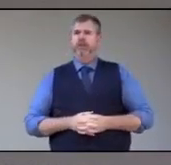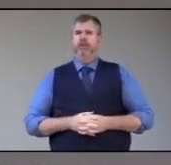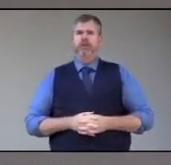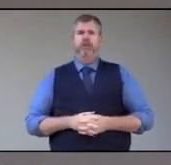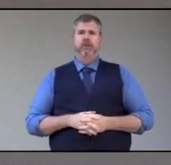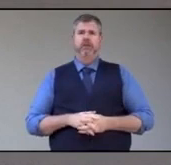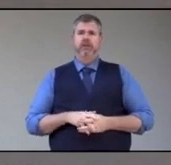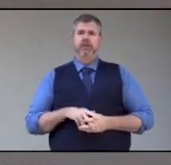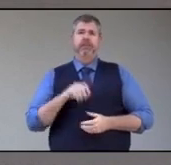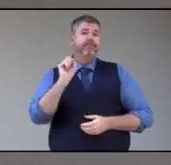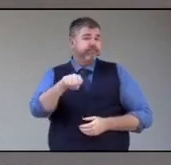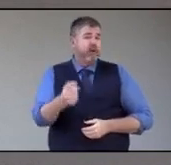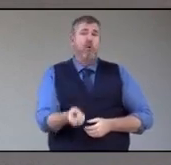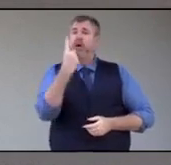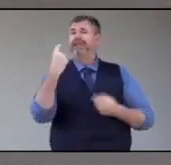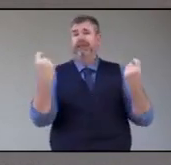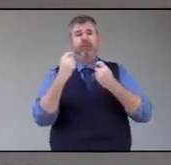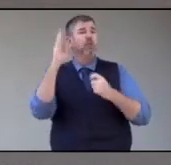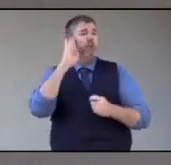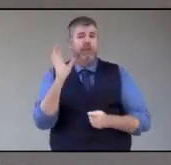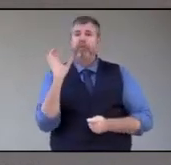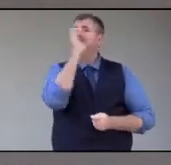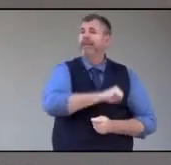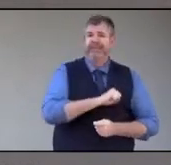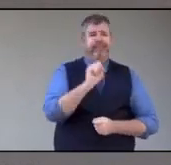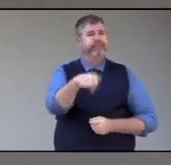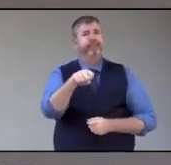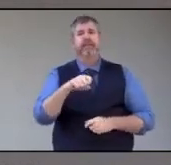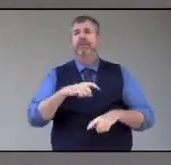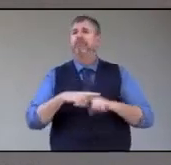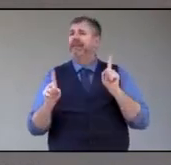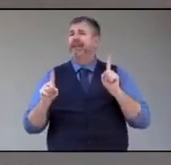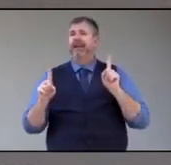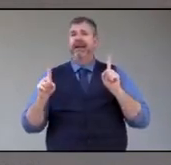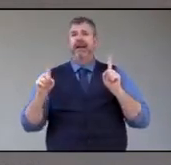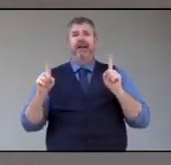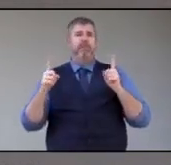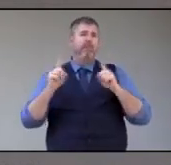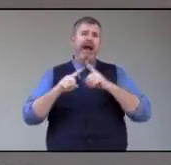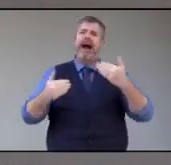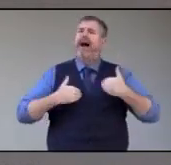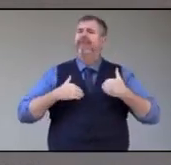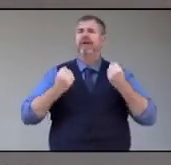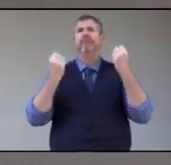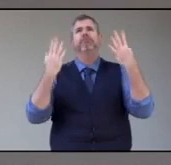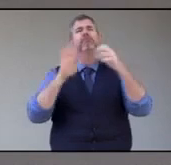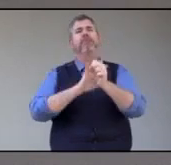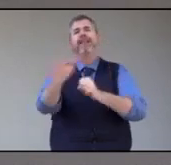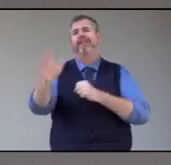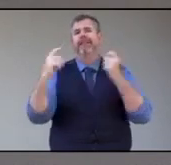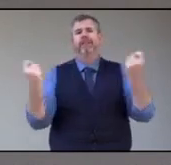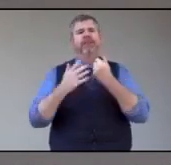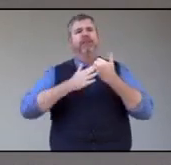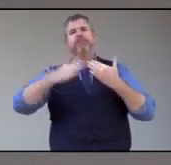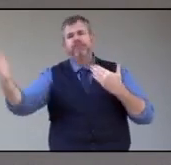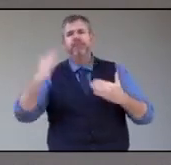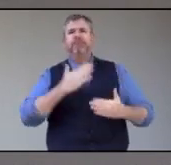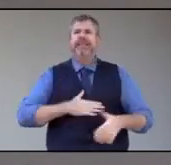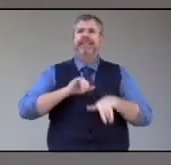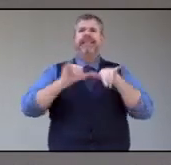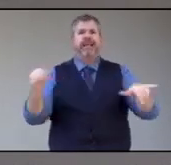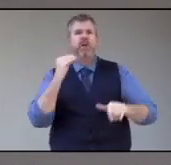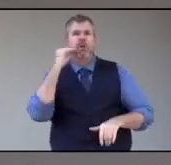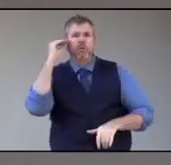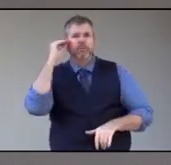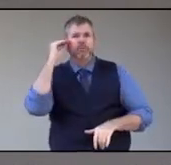come. By staying home, you are giving your loved ones and healthcare workers a fighting chance. By staying home,